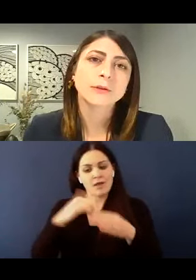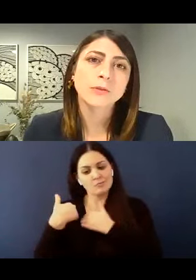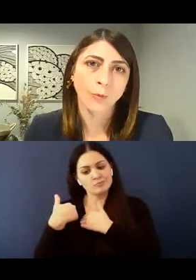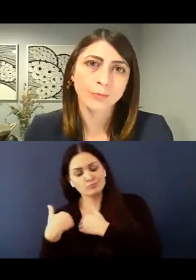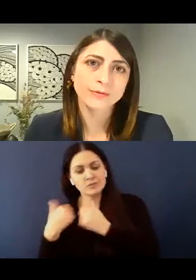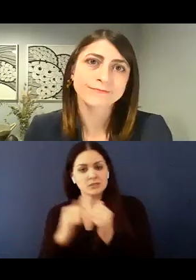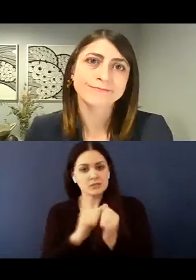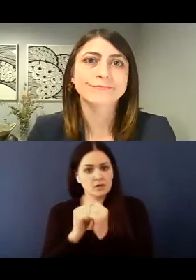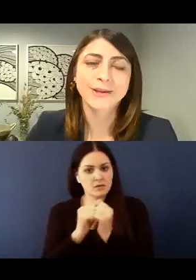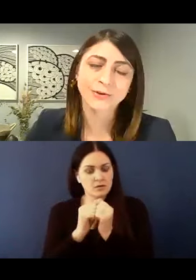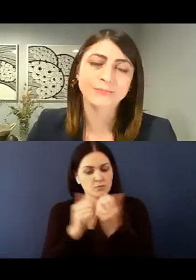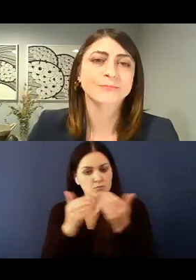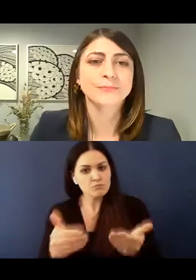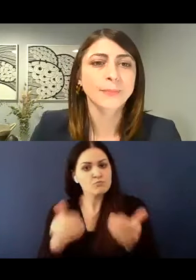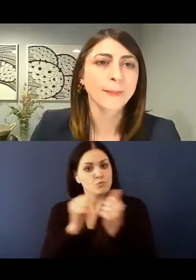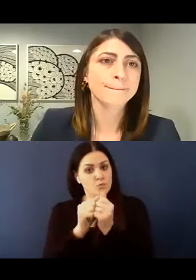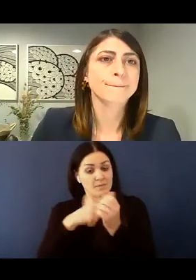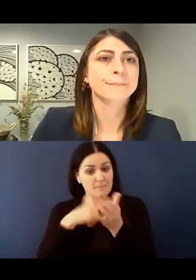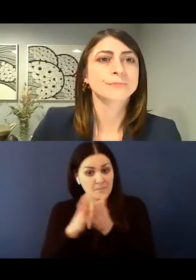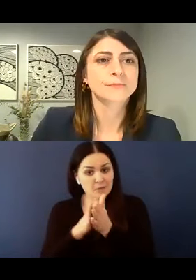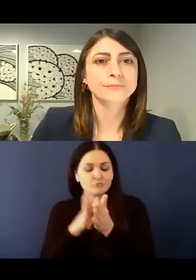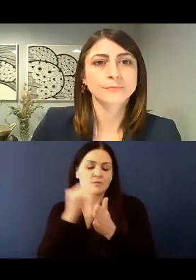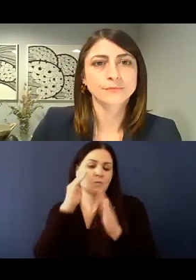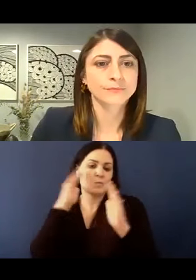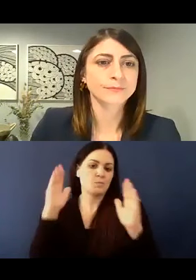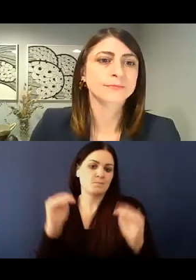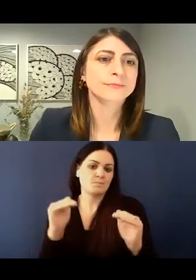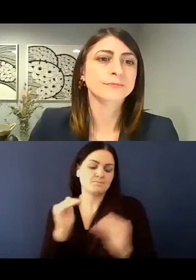compassion and with hope. Thank you.